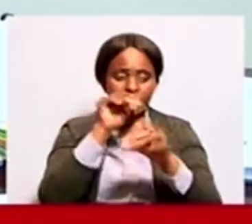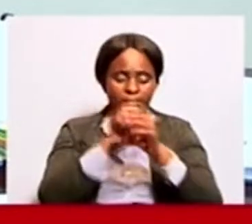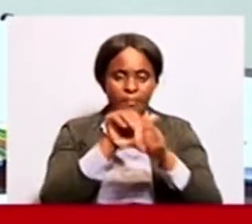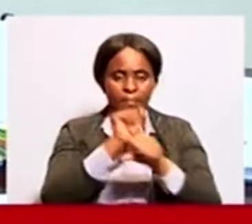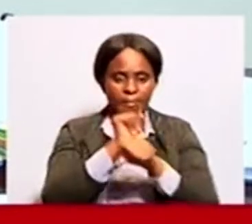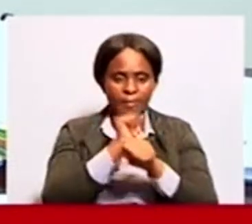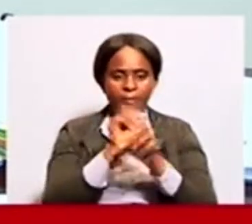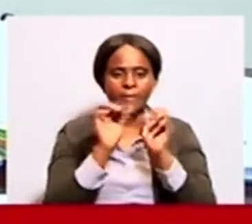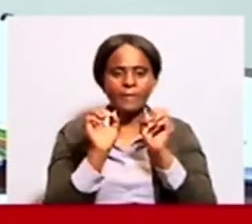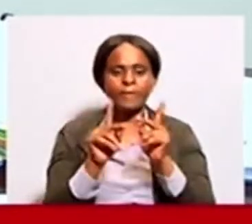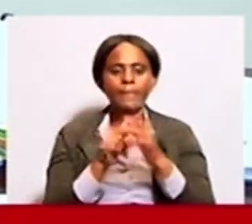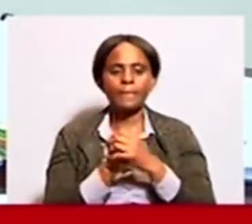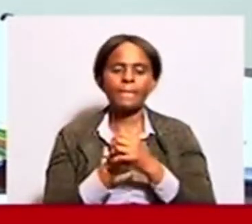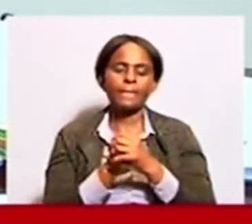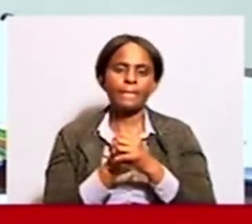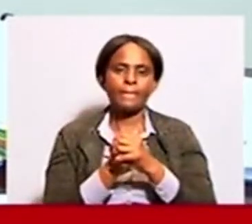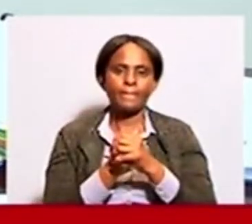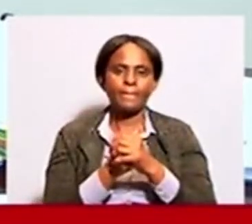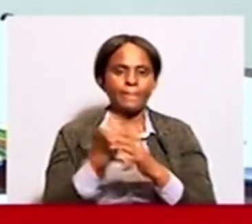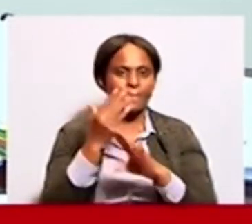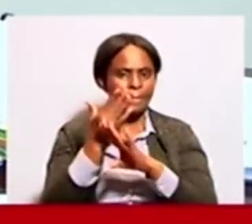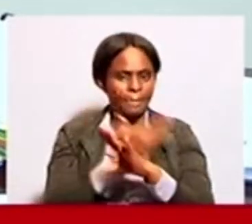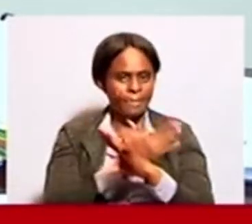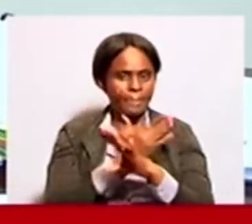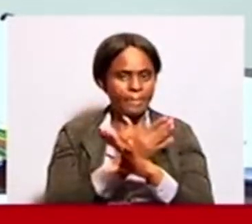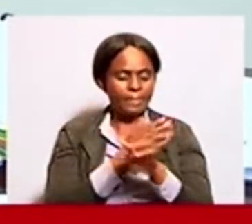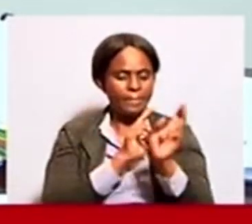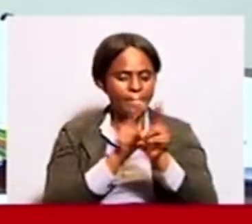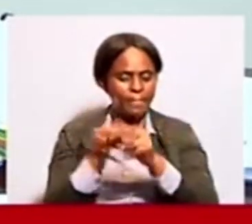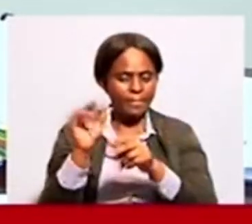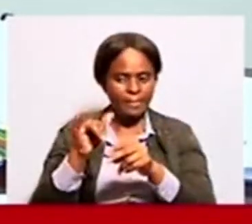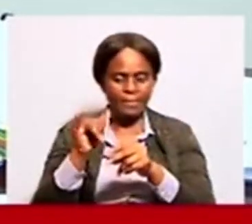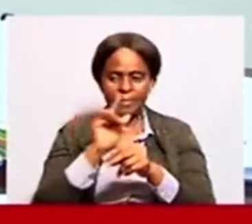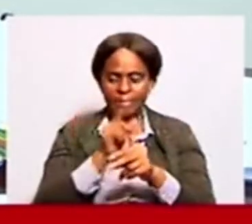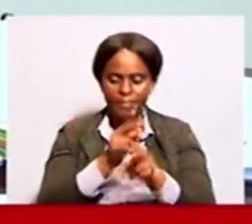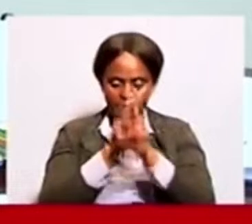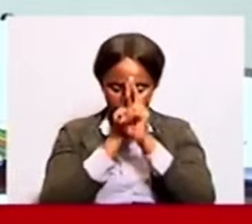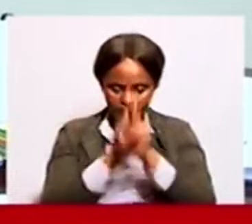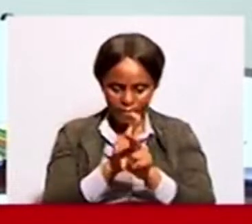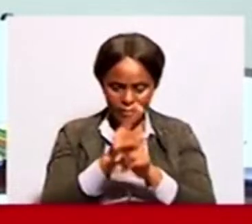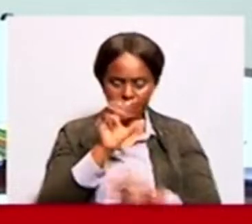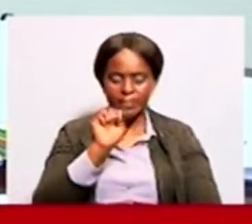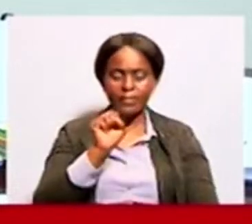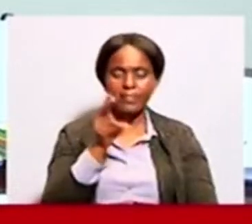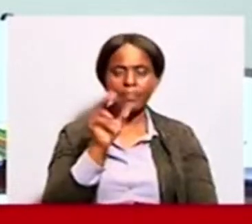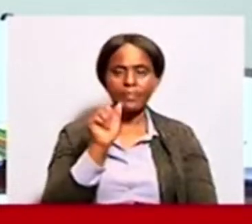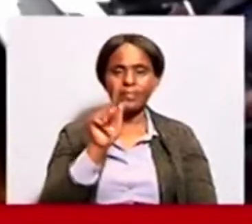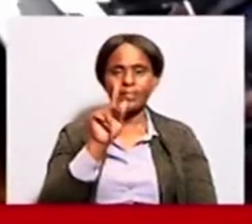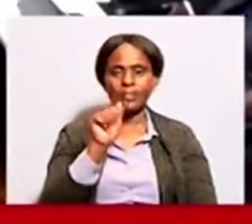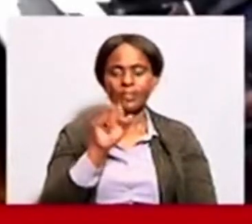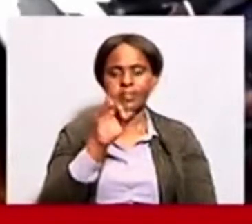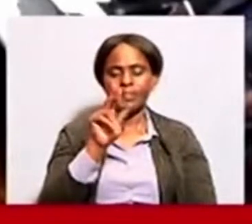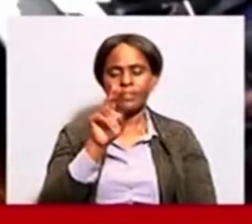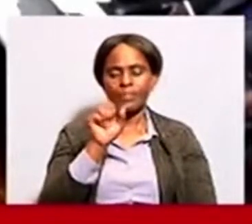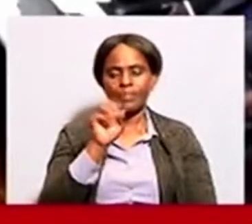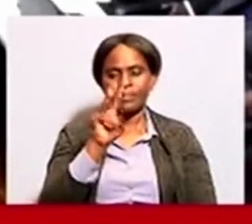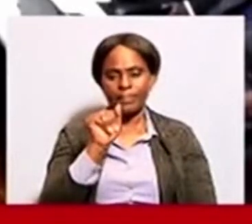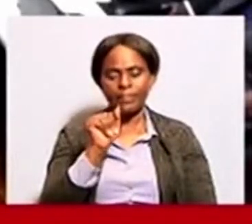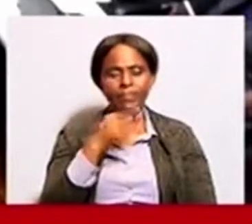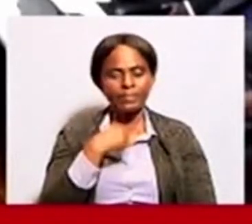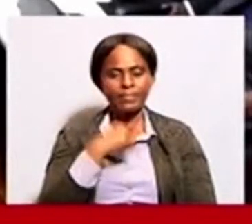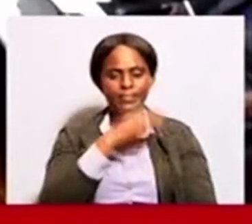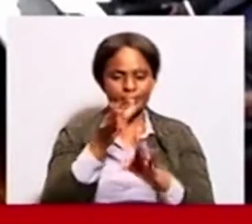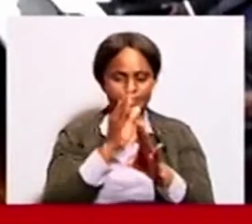Okay. Okay, before you respond, yes, Honorable Shakafus. Yes, Chair, I wanted to refer to the